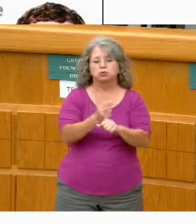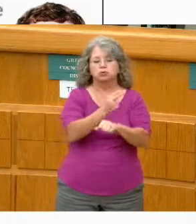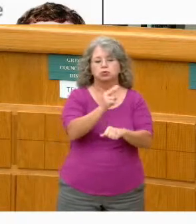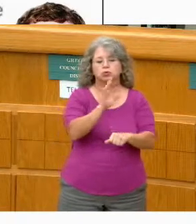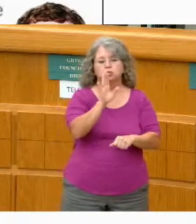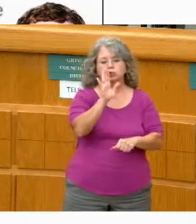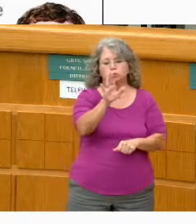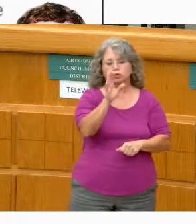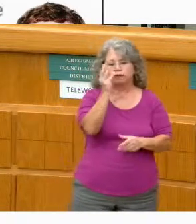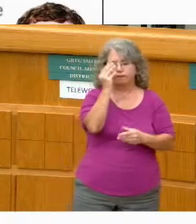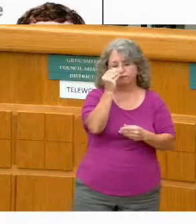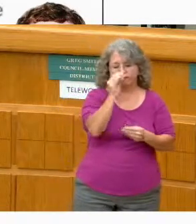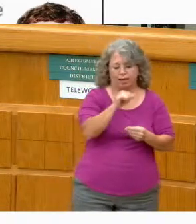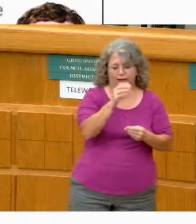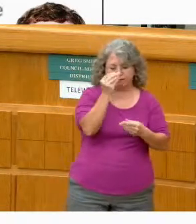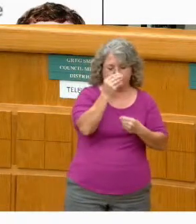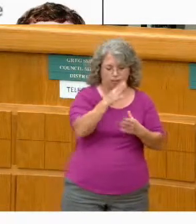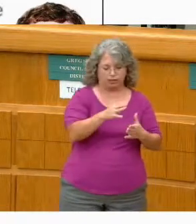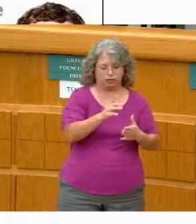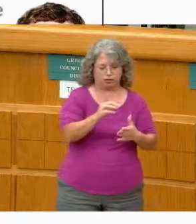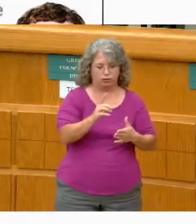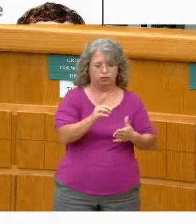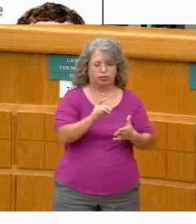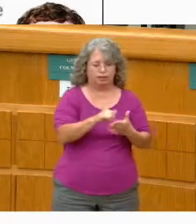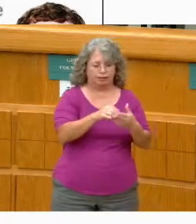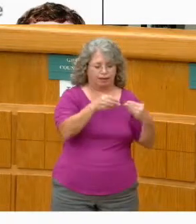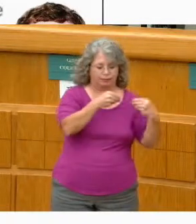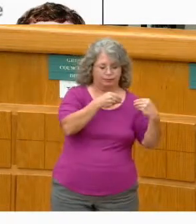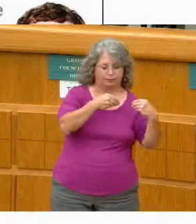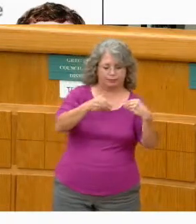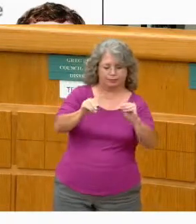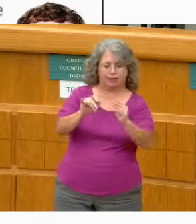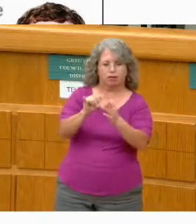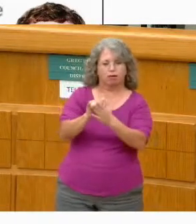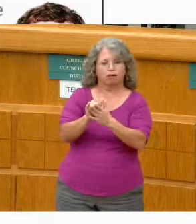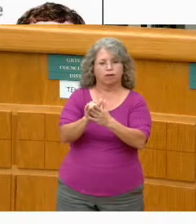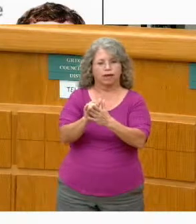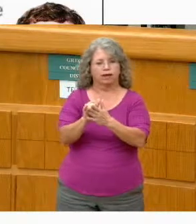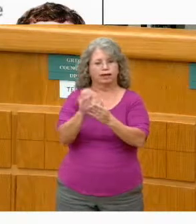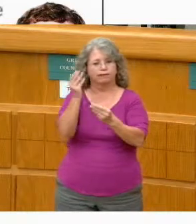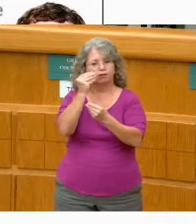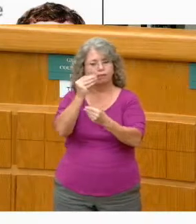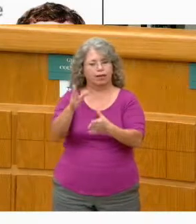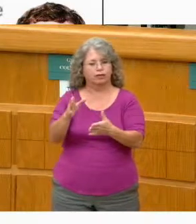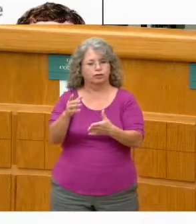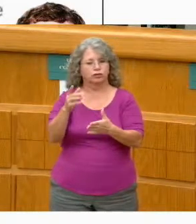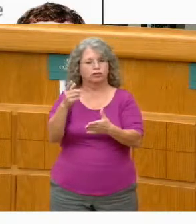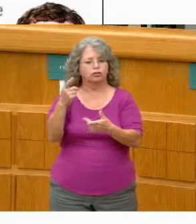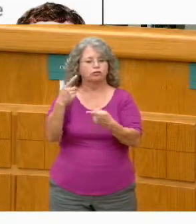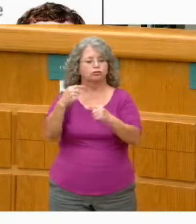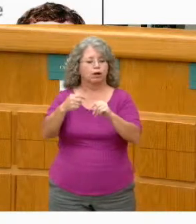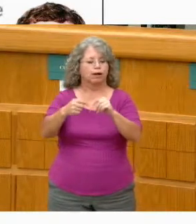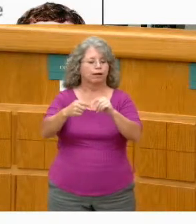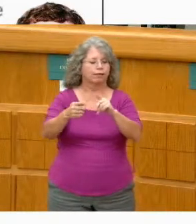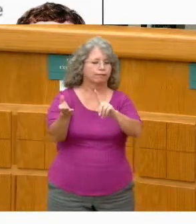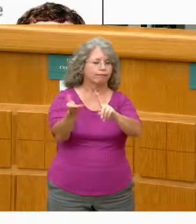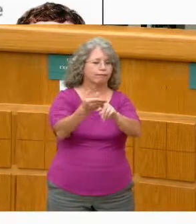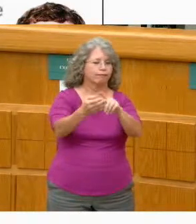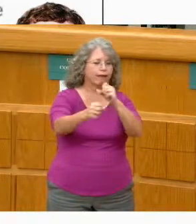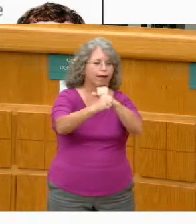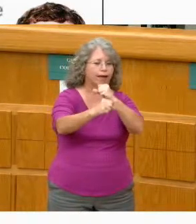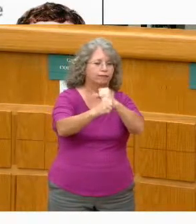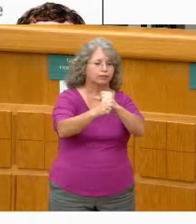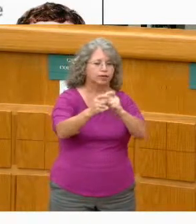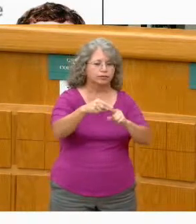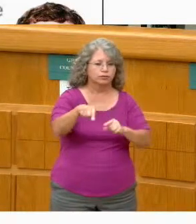you things. It's sold. Your location data is sold, and we're able to obtain the anonymized